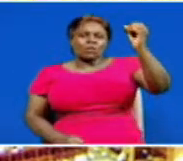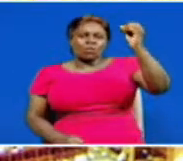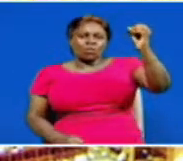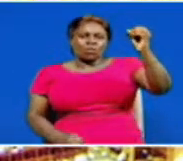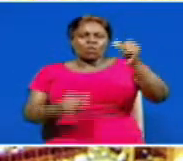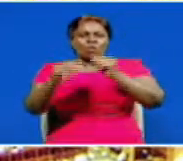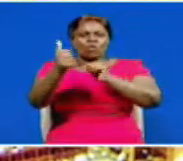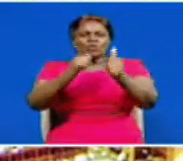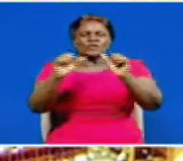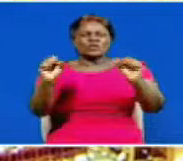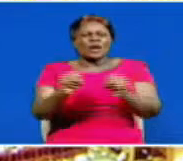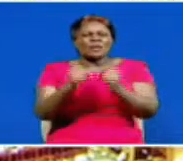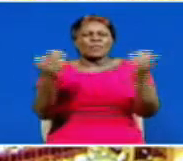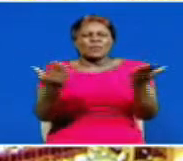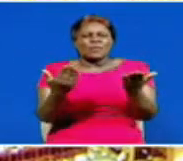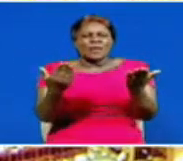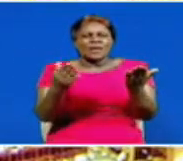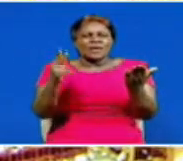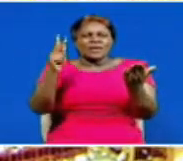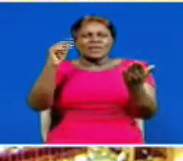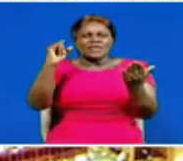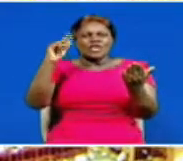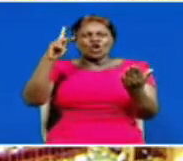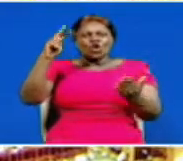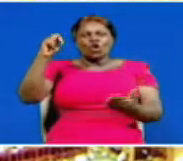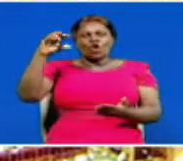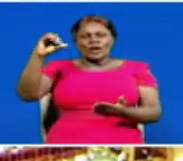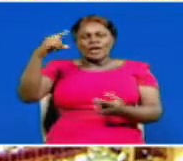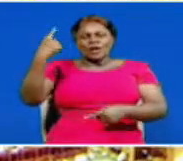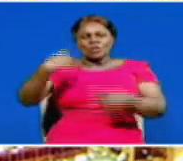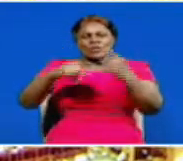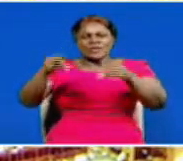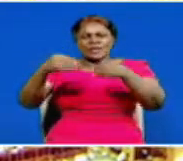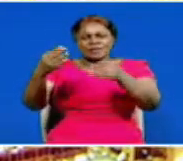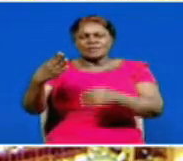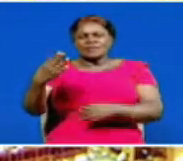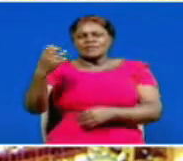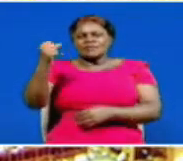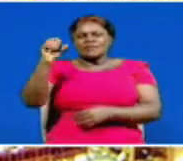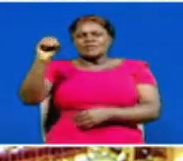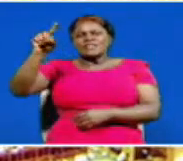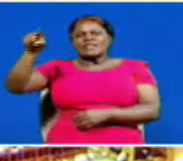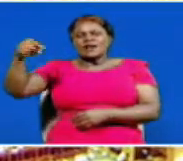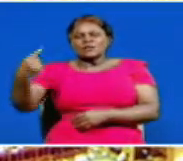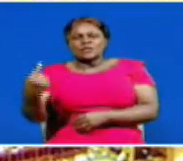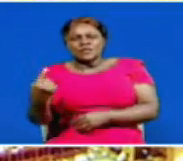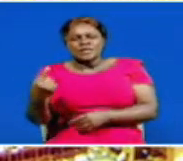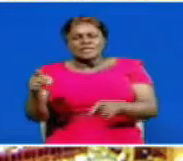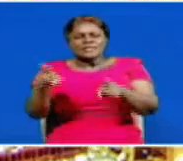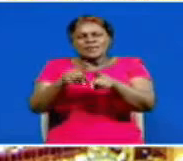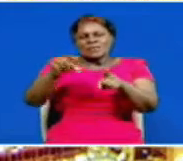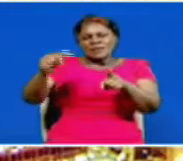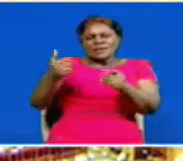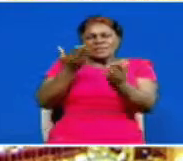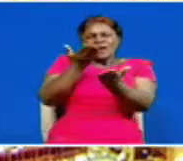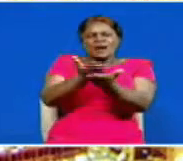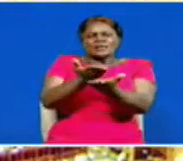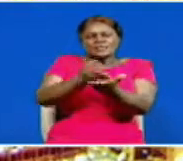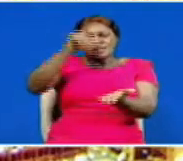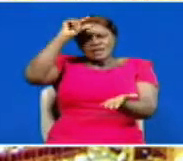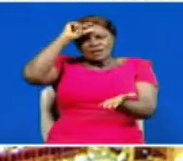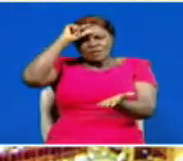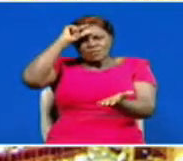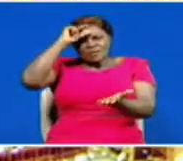katika mchuano ulioandaliwa ugani Ikonge. Ushindi huu uliwapa shilingi 1,050. Extreme Sports wameomba serikali